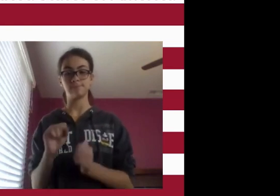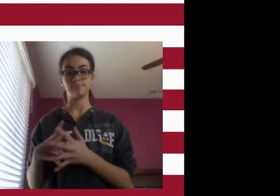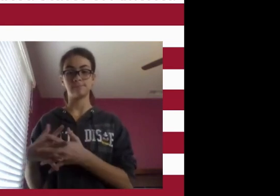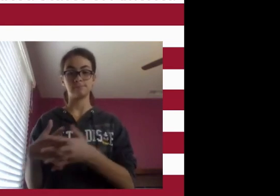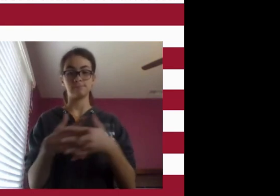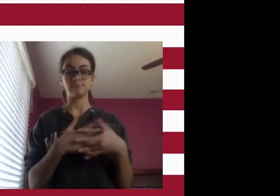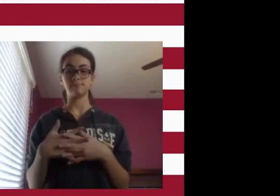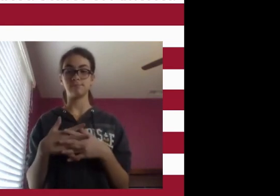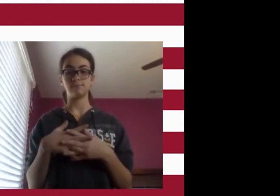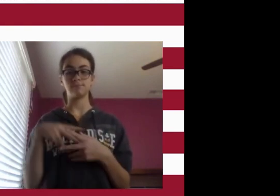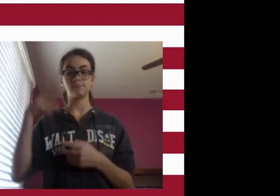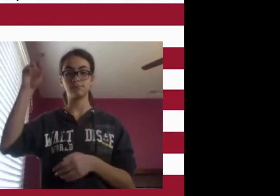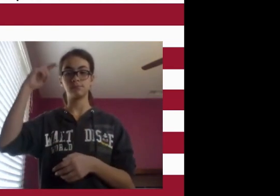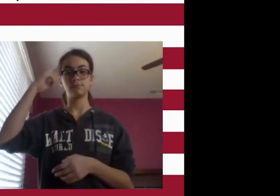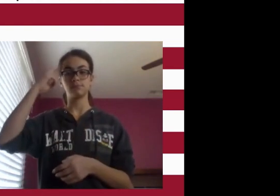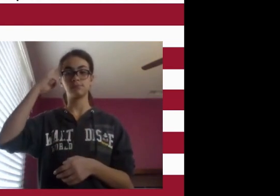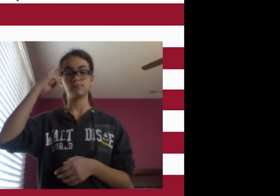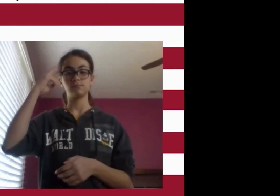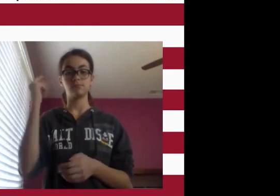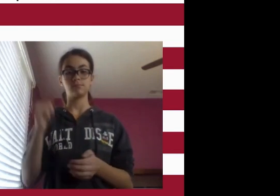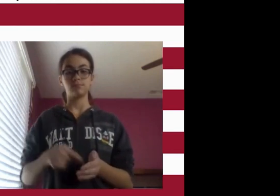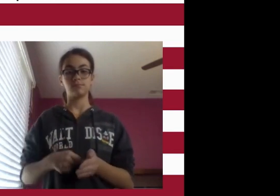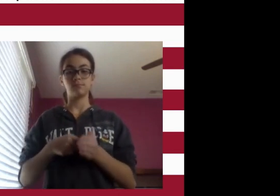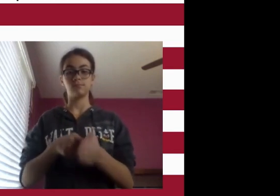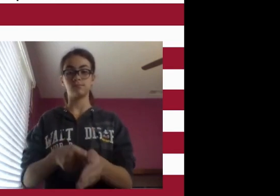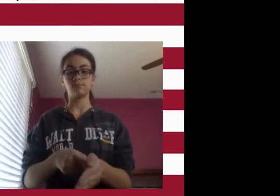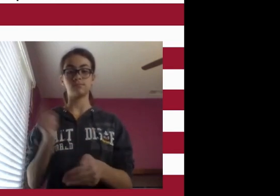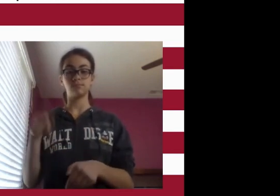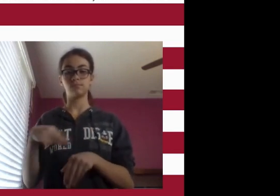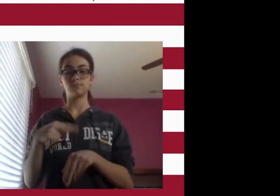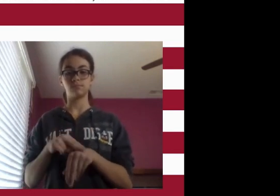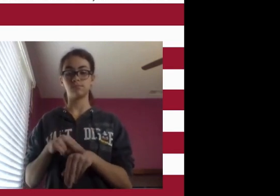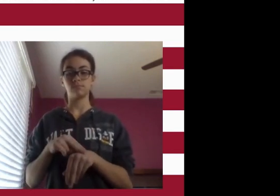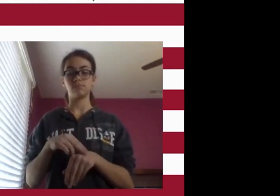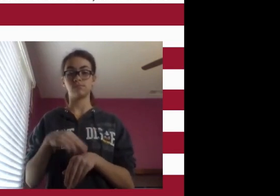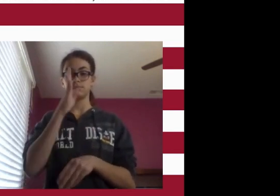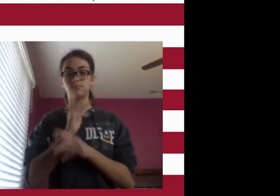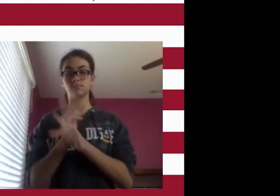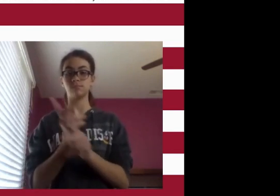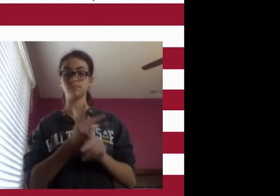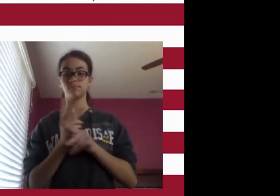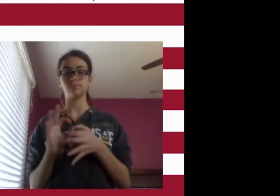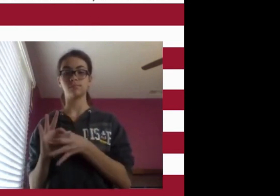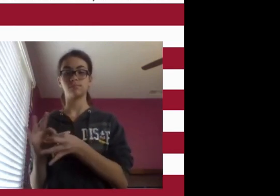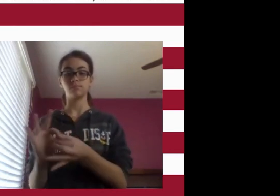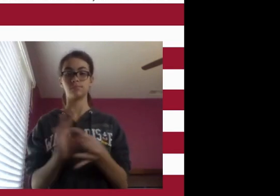United States of America, to the republic for which it stands, one nation,